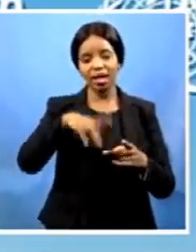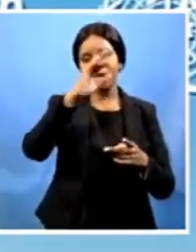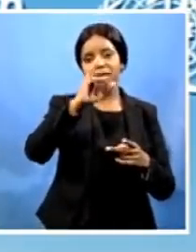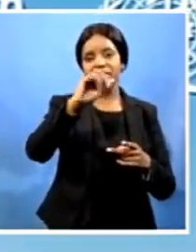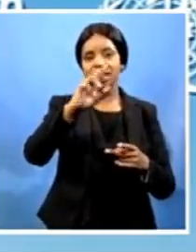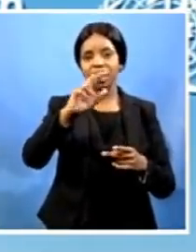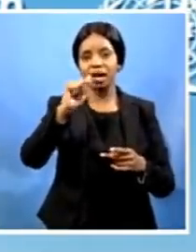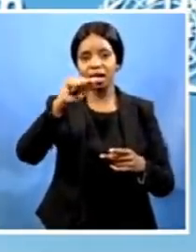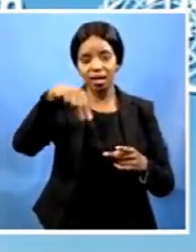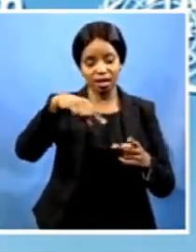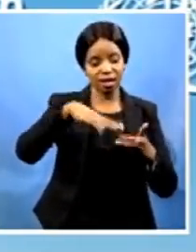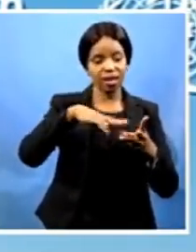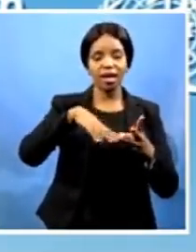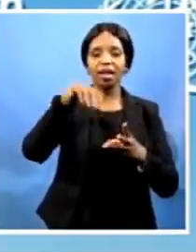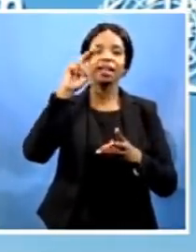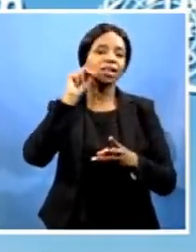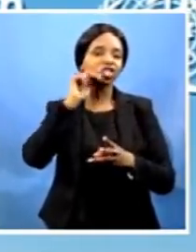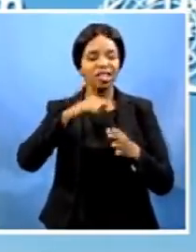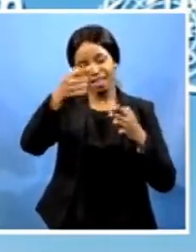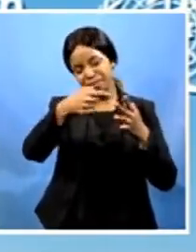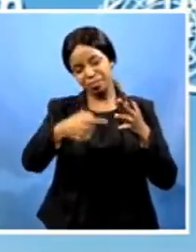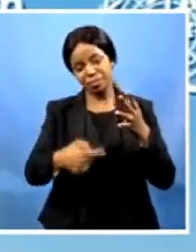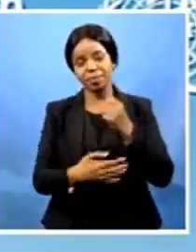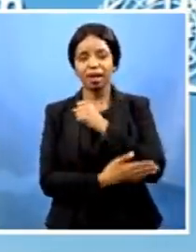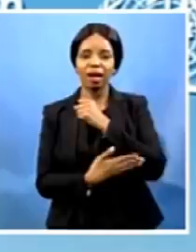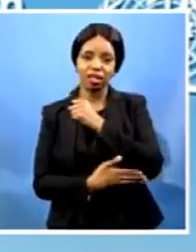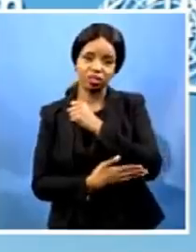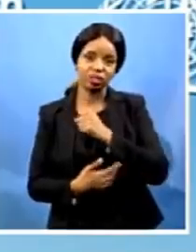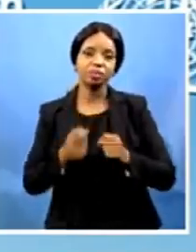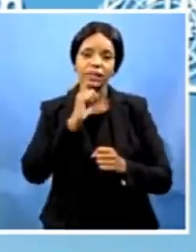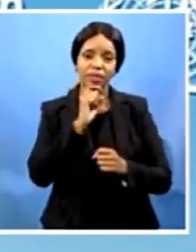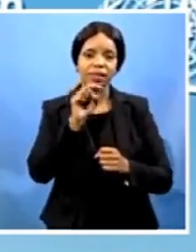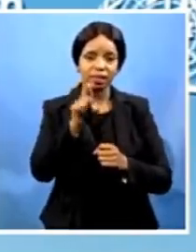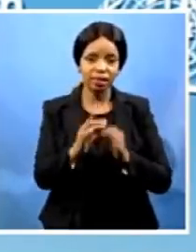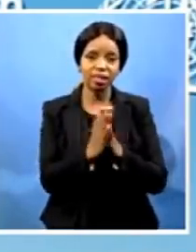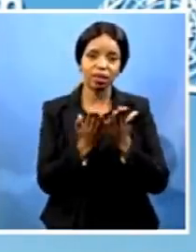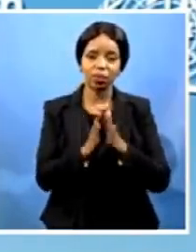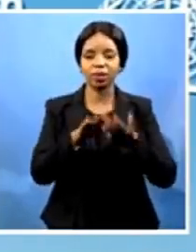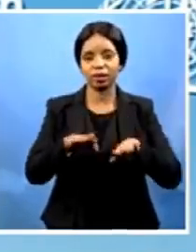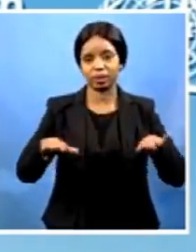One of WHO's core functions is to provide evidence-based technical advice to